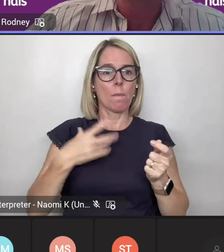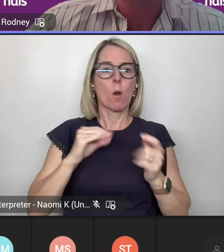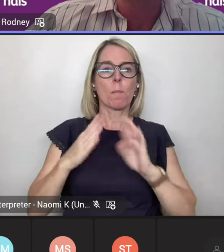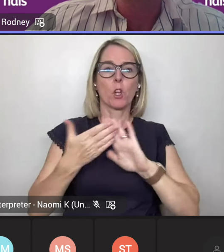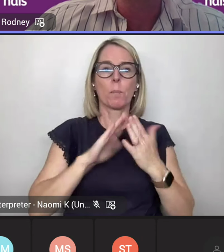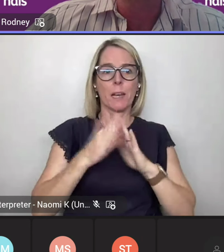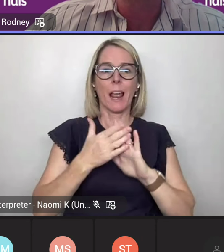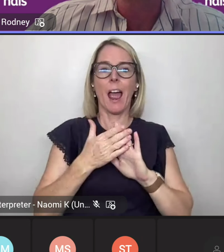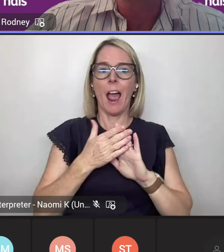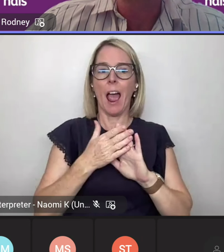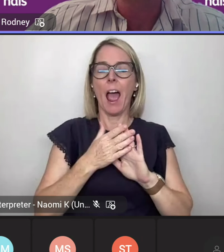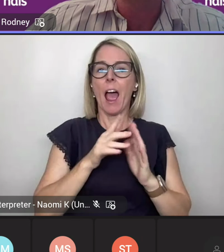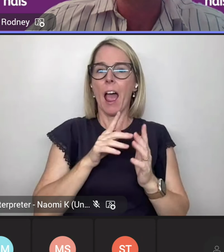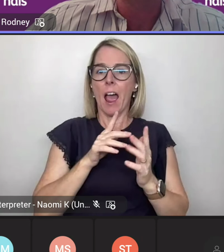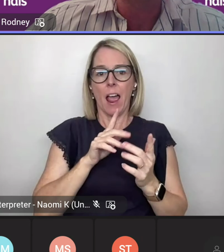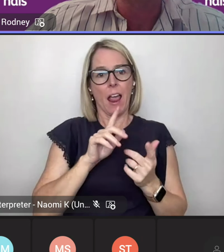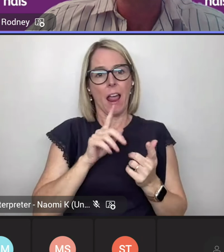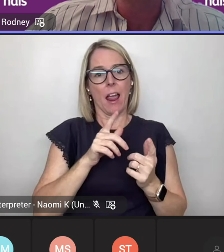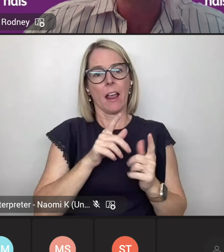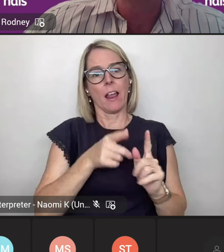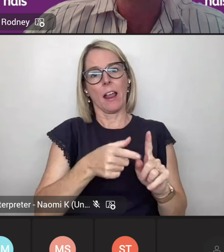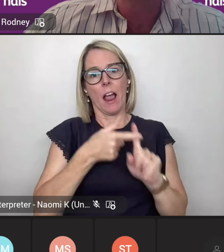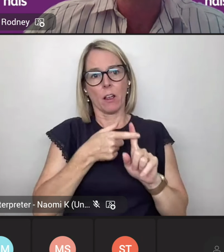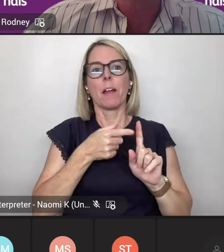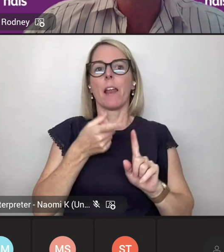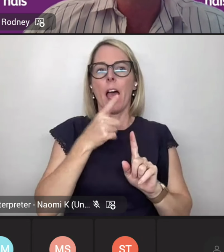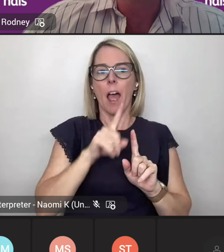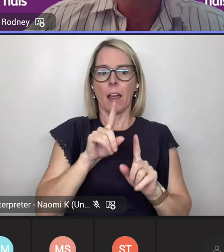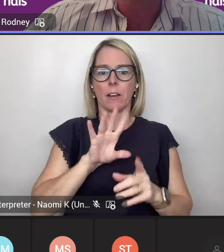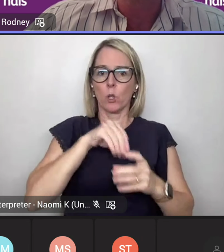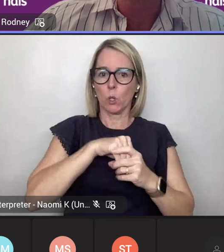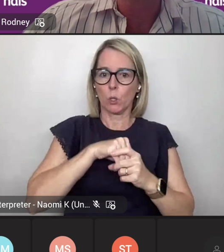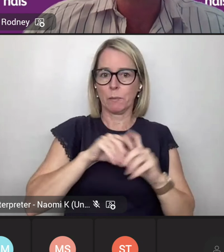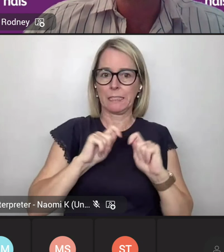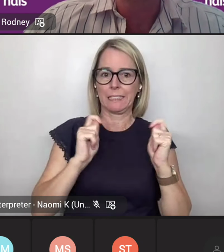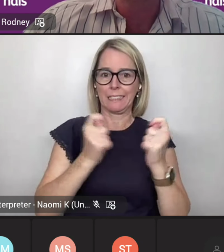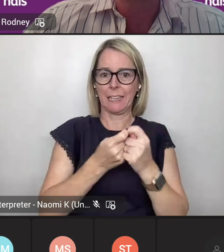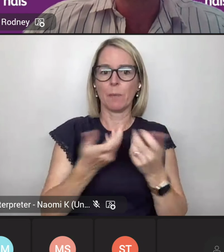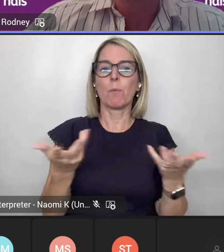Engagement and Inclusion team at NDIA.